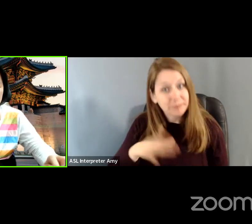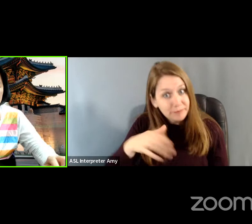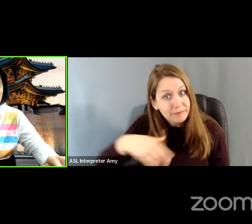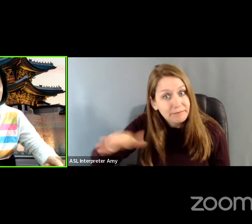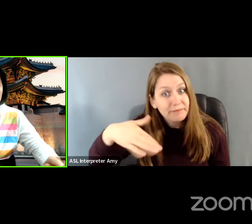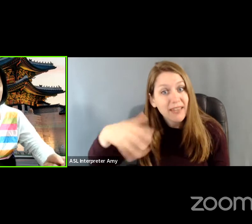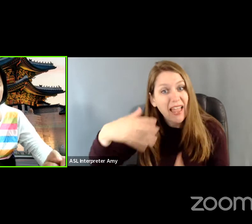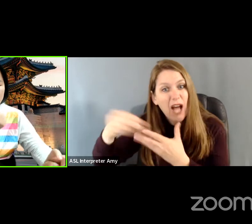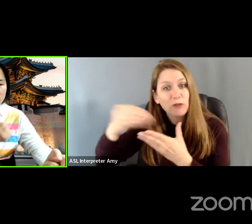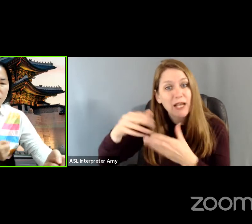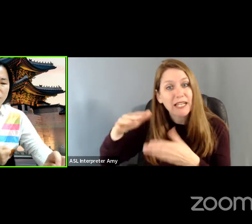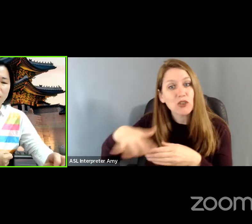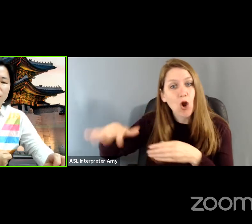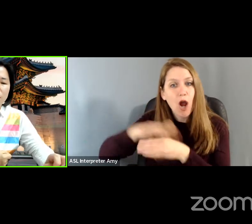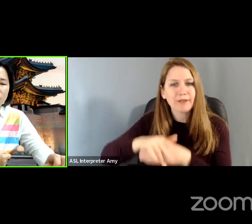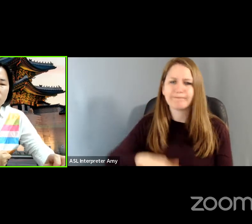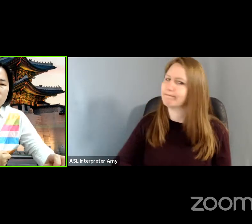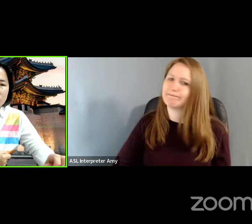too.